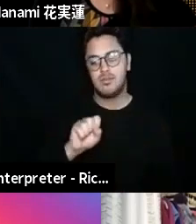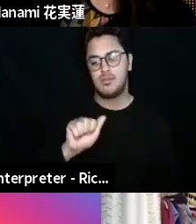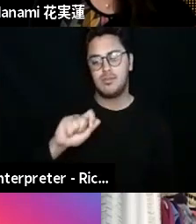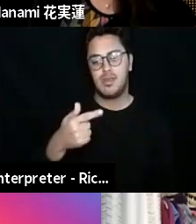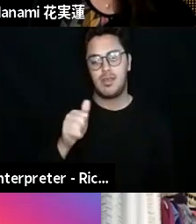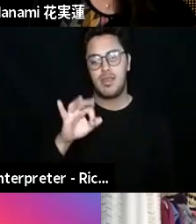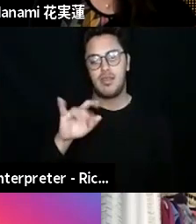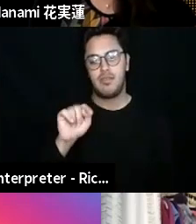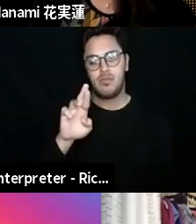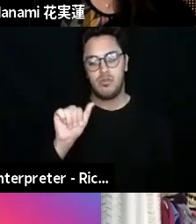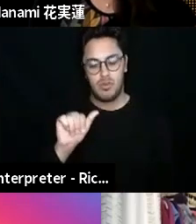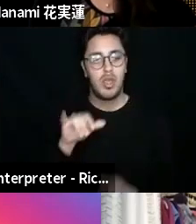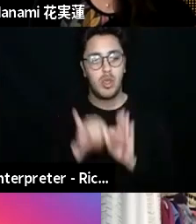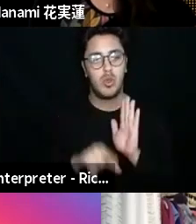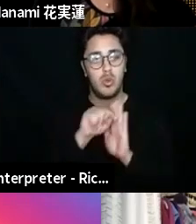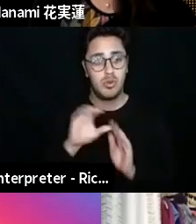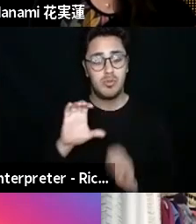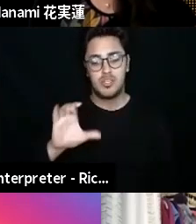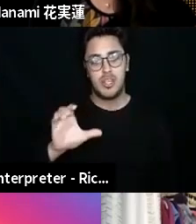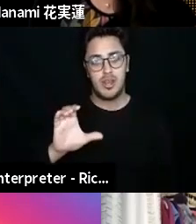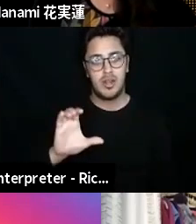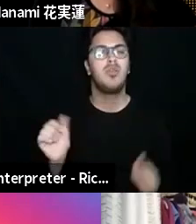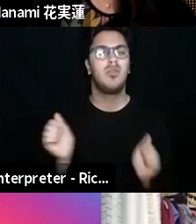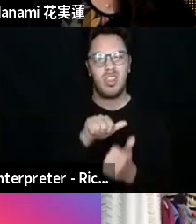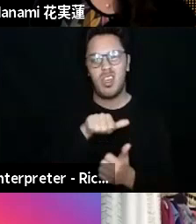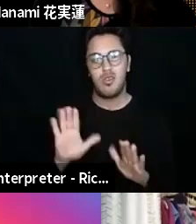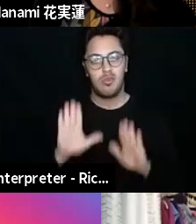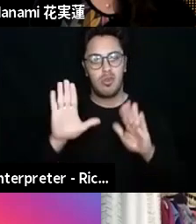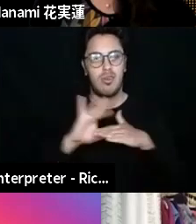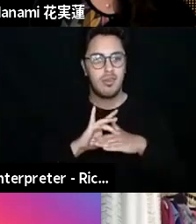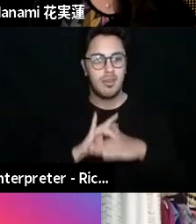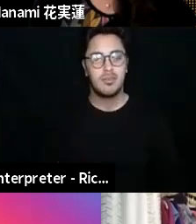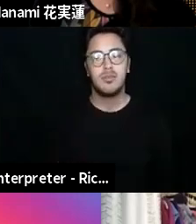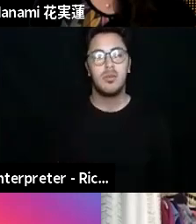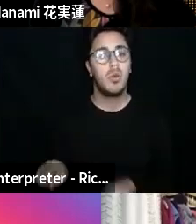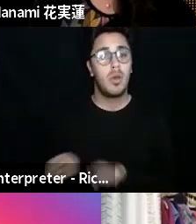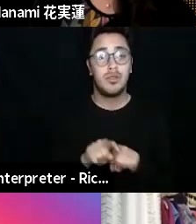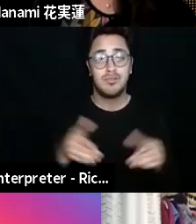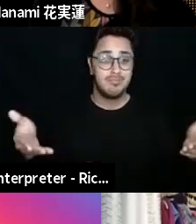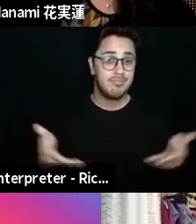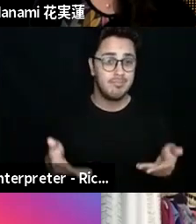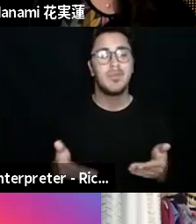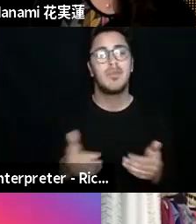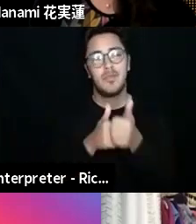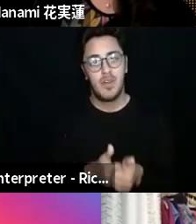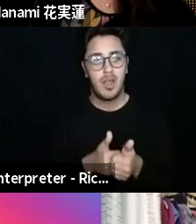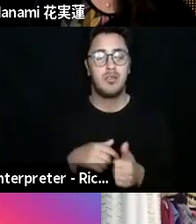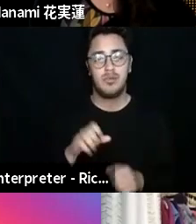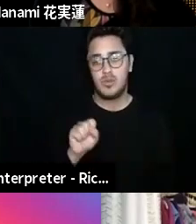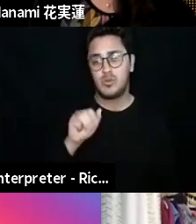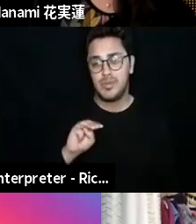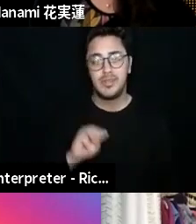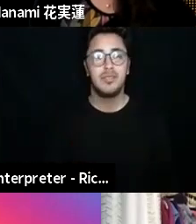YouTube channel, along with a lot more great content. We also invite you to follow the conversation on social media using our official